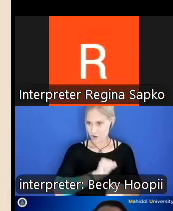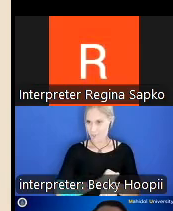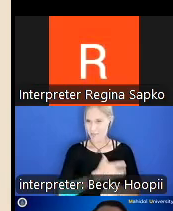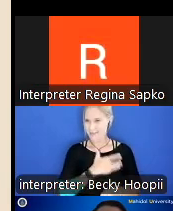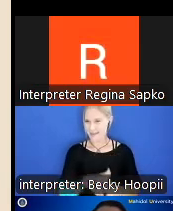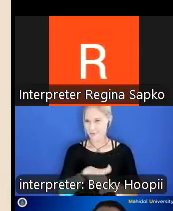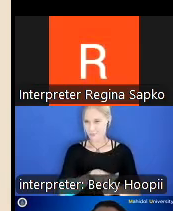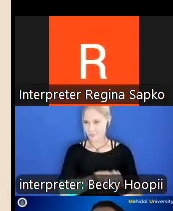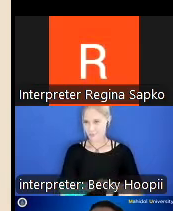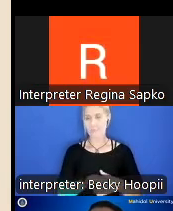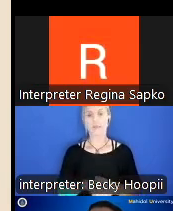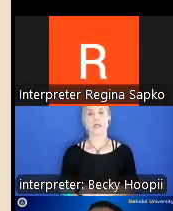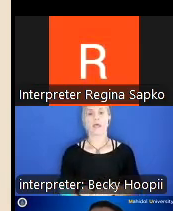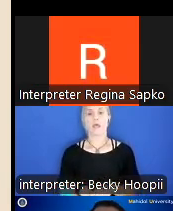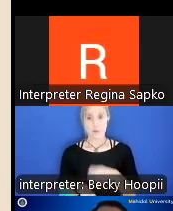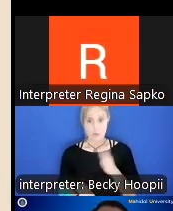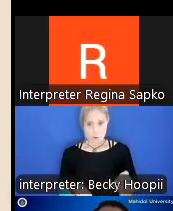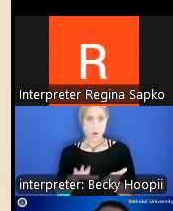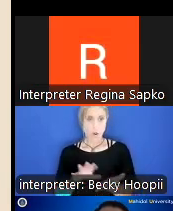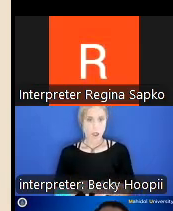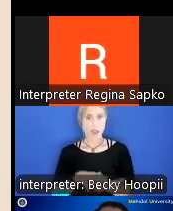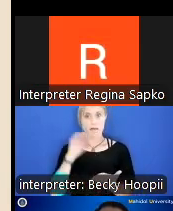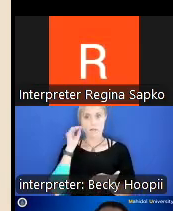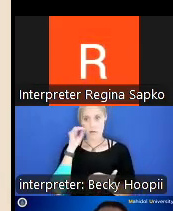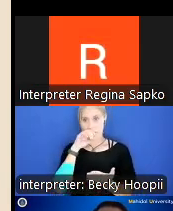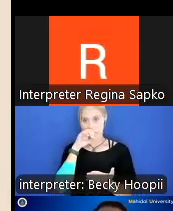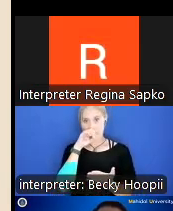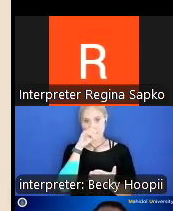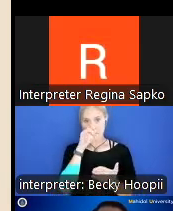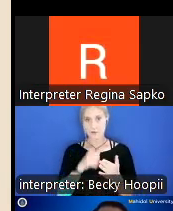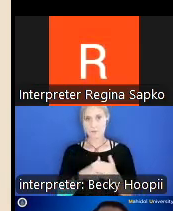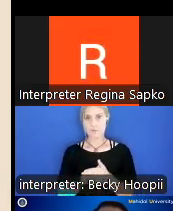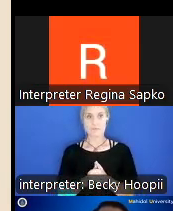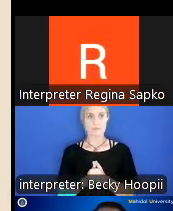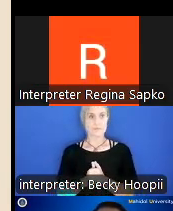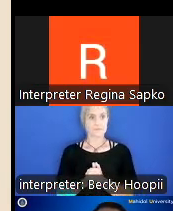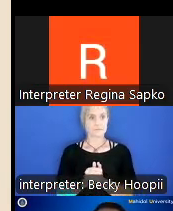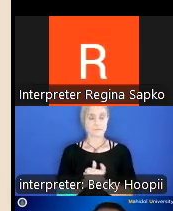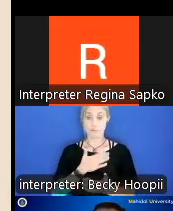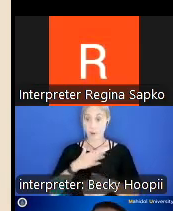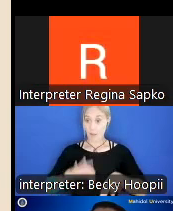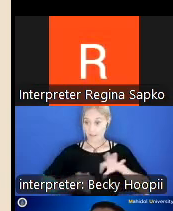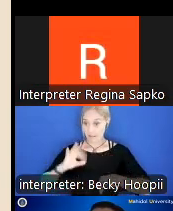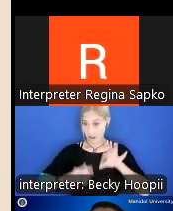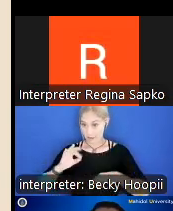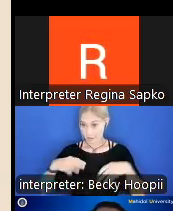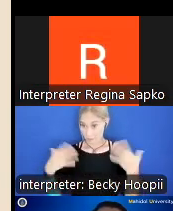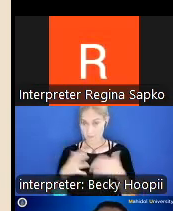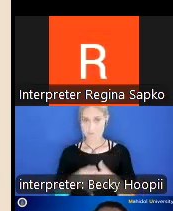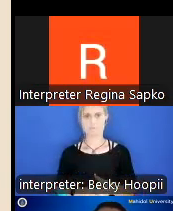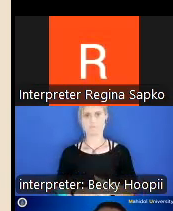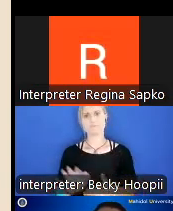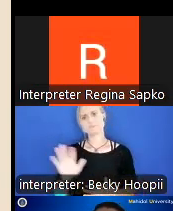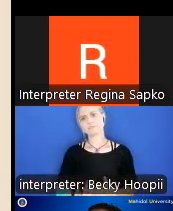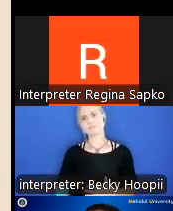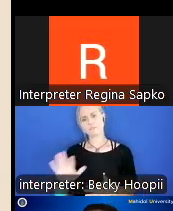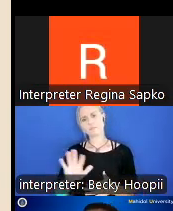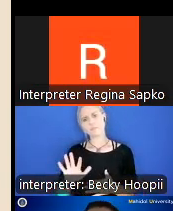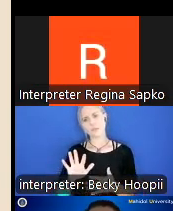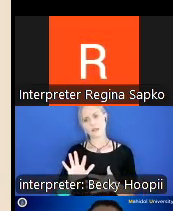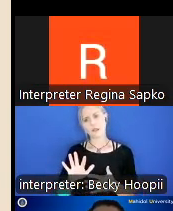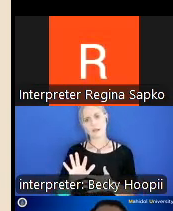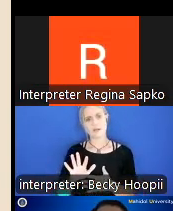learned from my finding, I think we have around 5 key